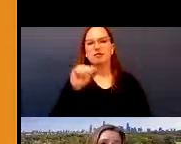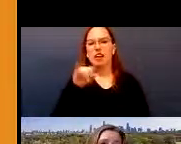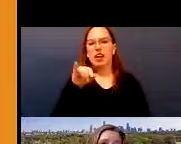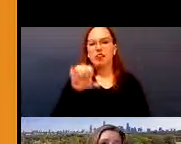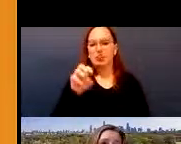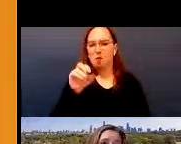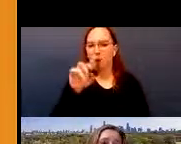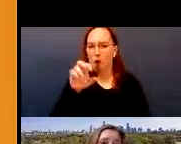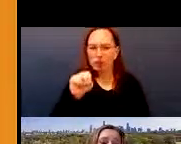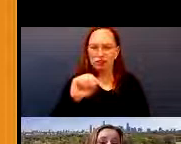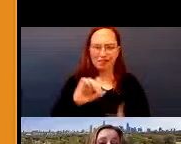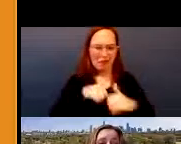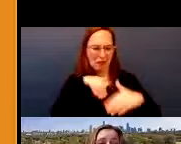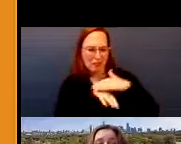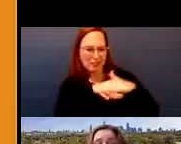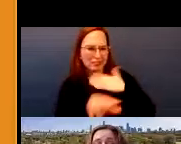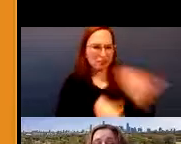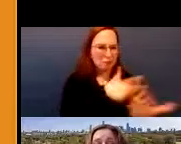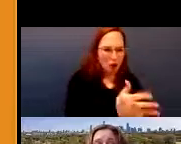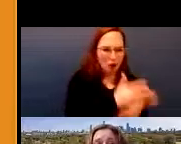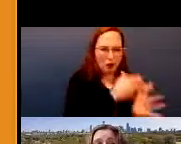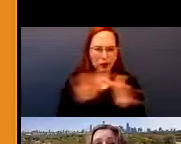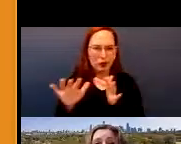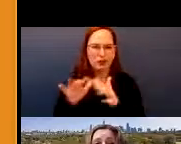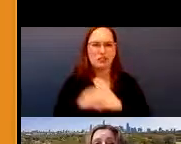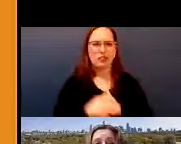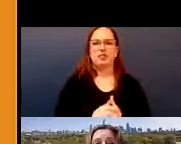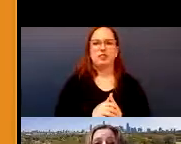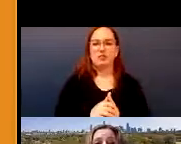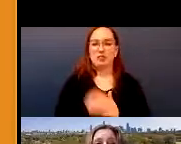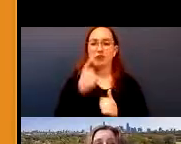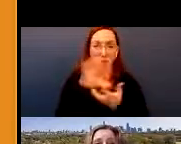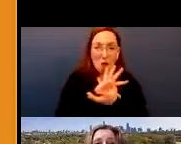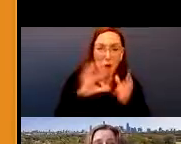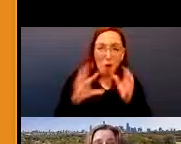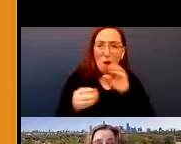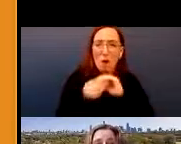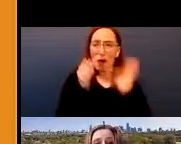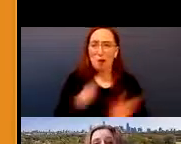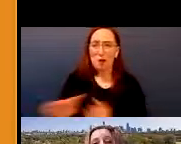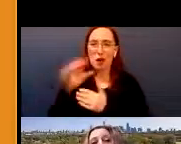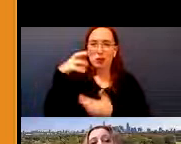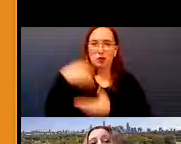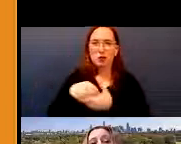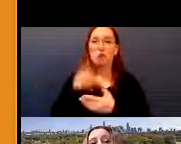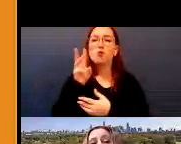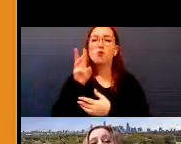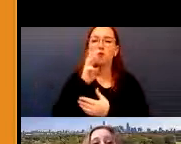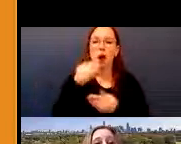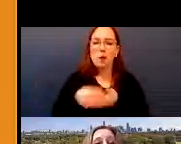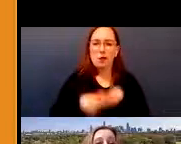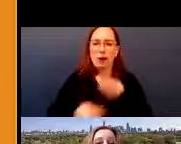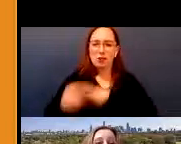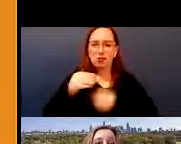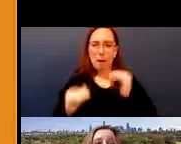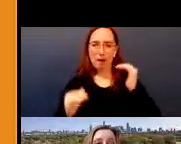parking. All of the plans in the final plan will have a balanced water budget, meaning any new